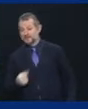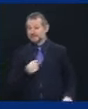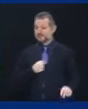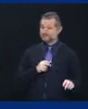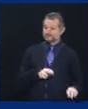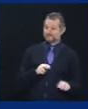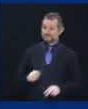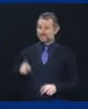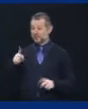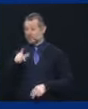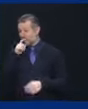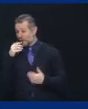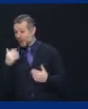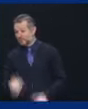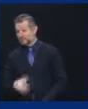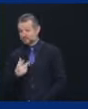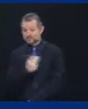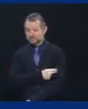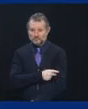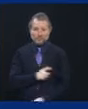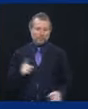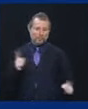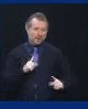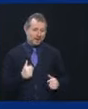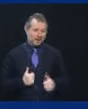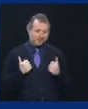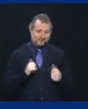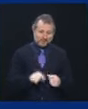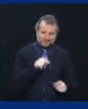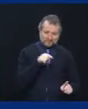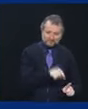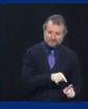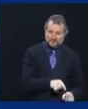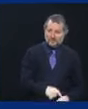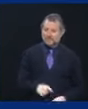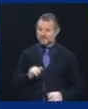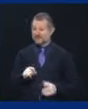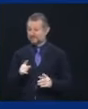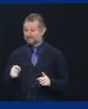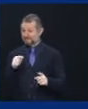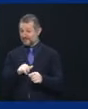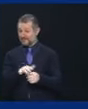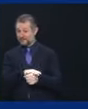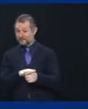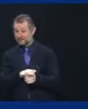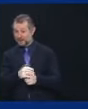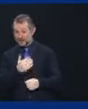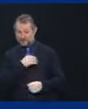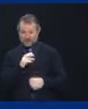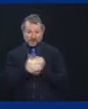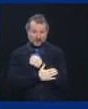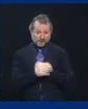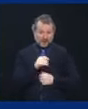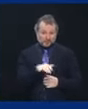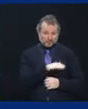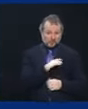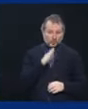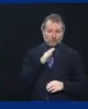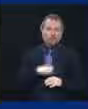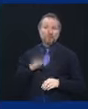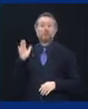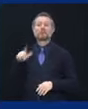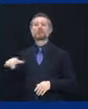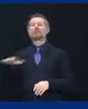even if they don't get vaccinated in the county specifically. For example, more than 5,000 Jefferson County residents we know have received at least one dose of the